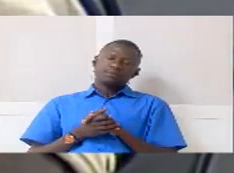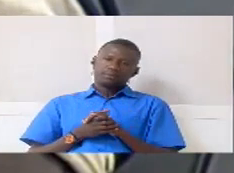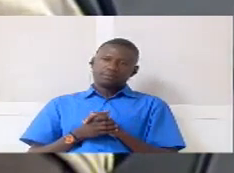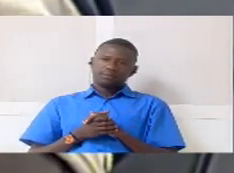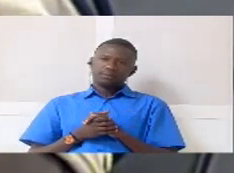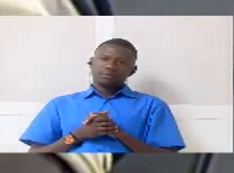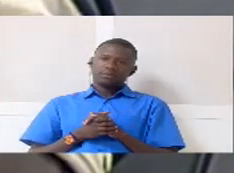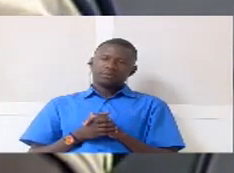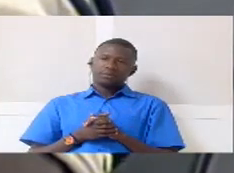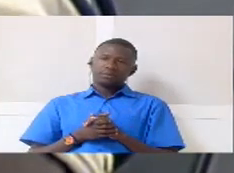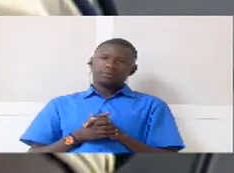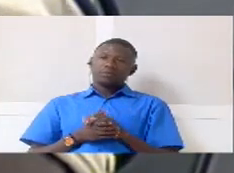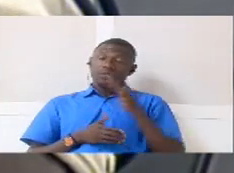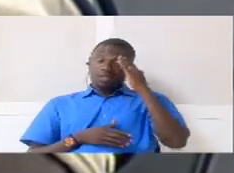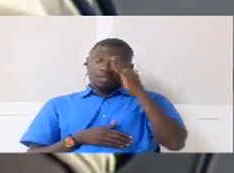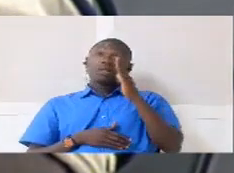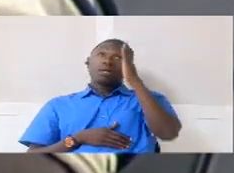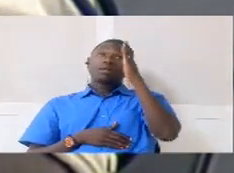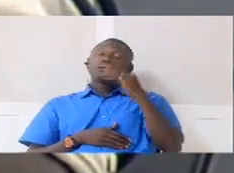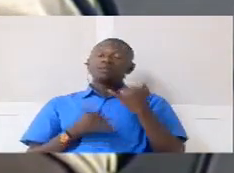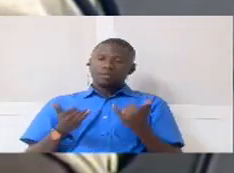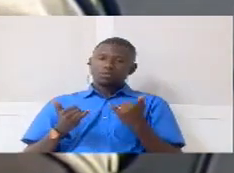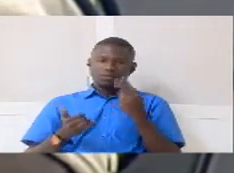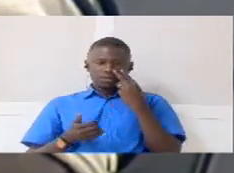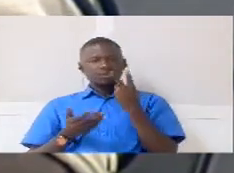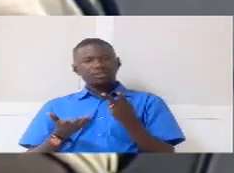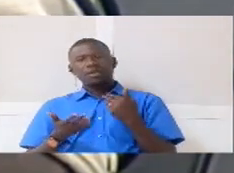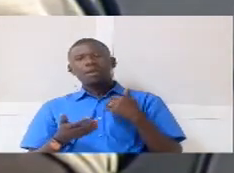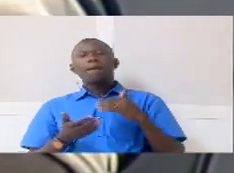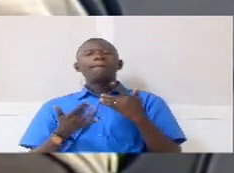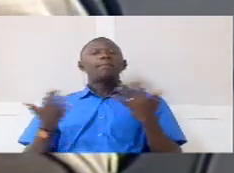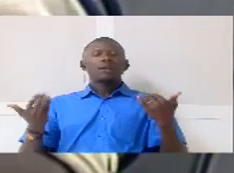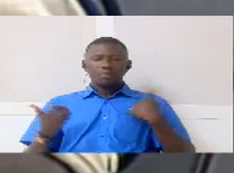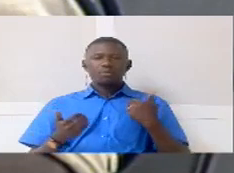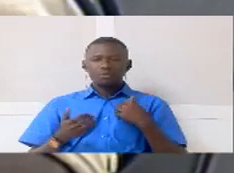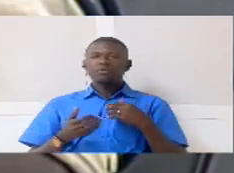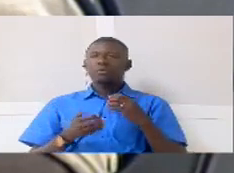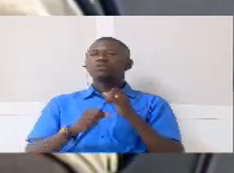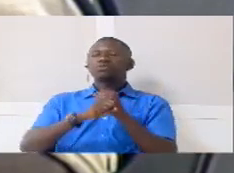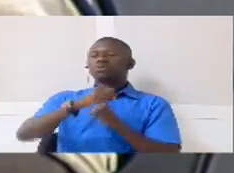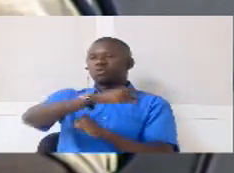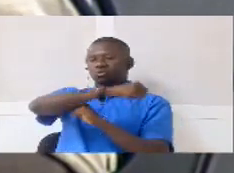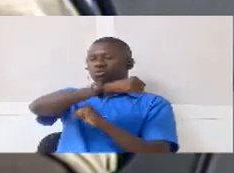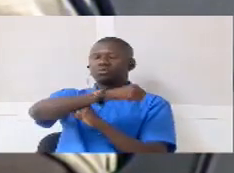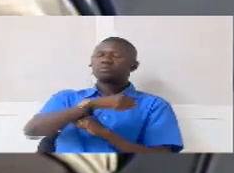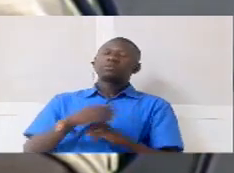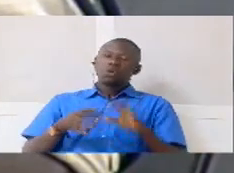Alhamdulillah, thanks be to God. Now we see that a number of people are responding.